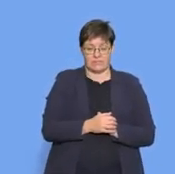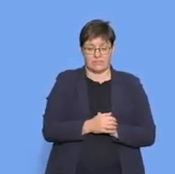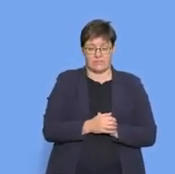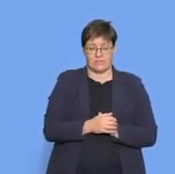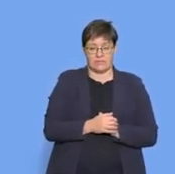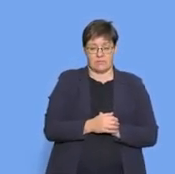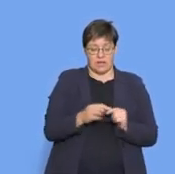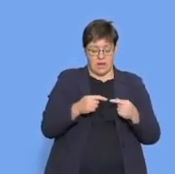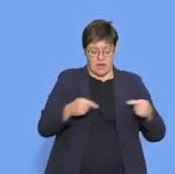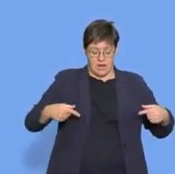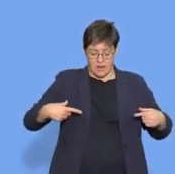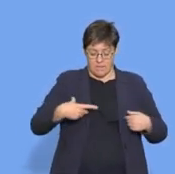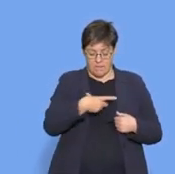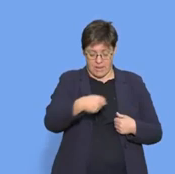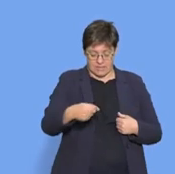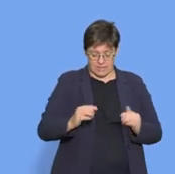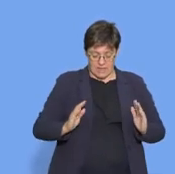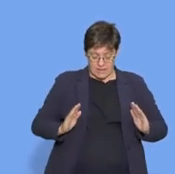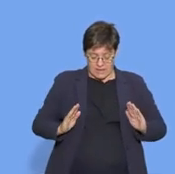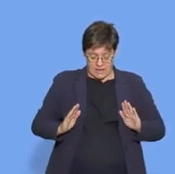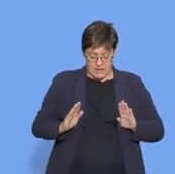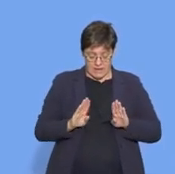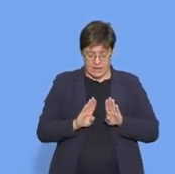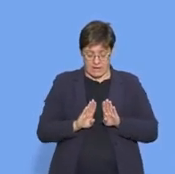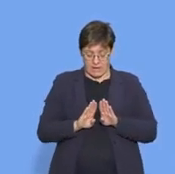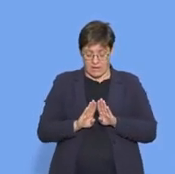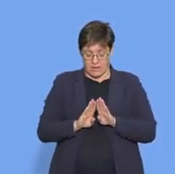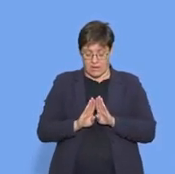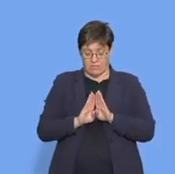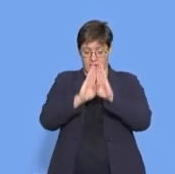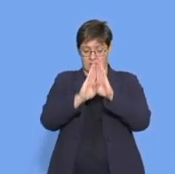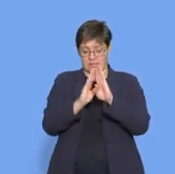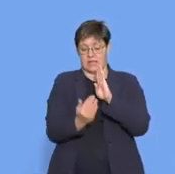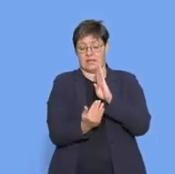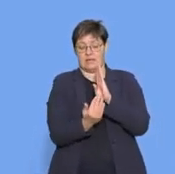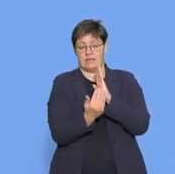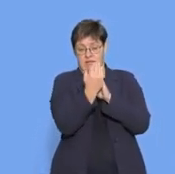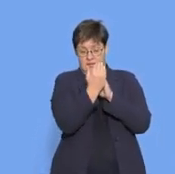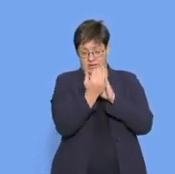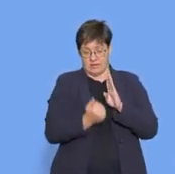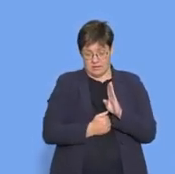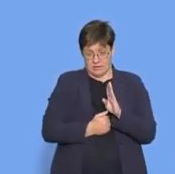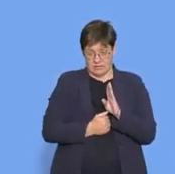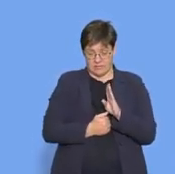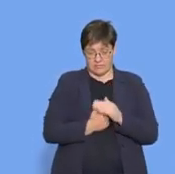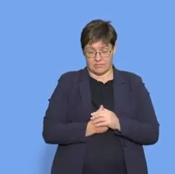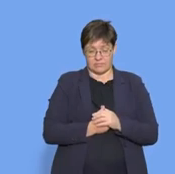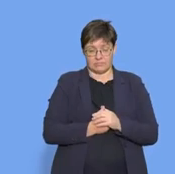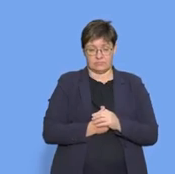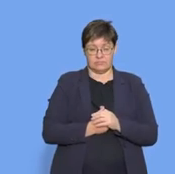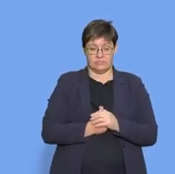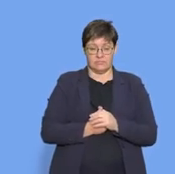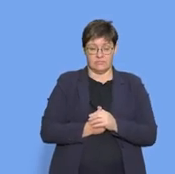the area of the base, then the area of the triangle that comprises each